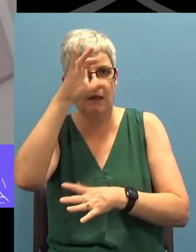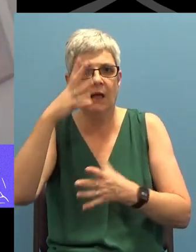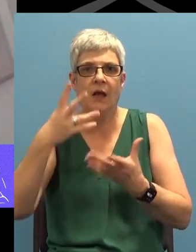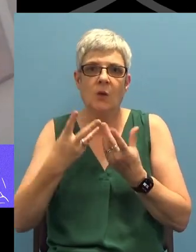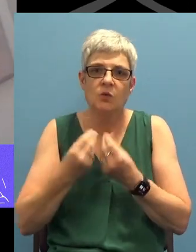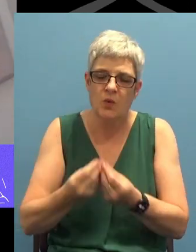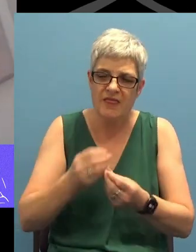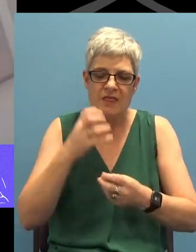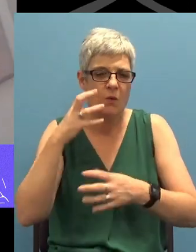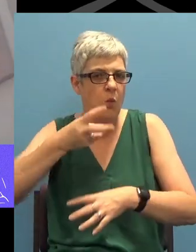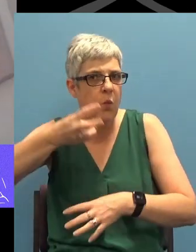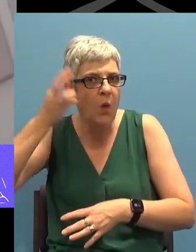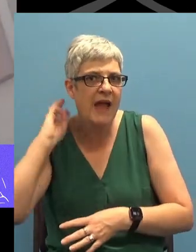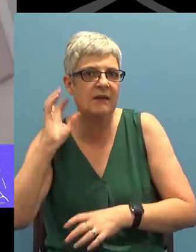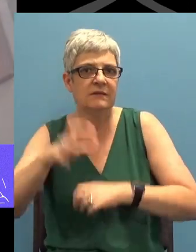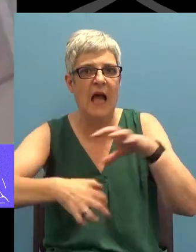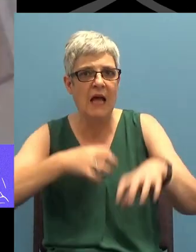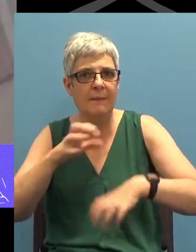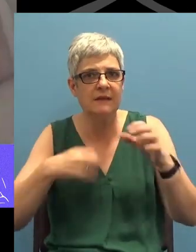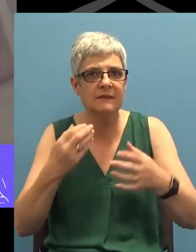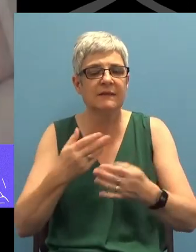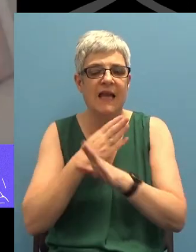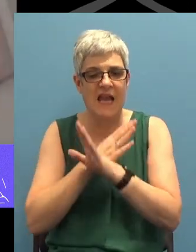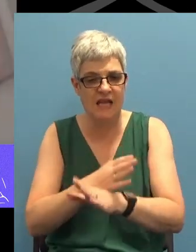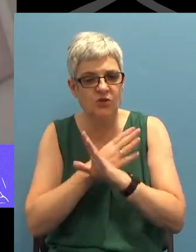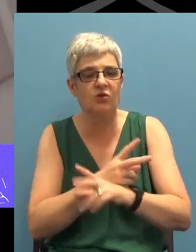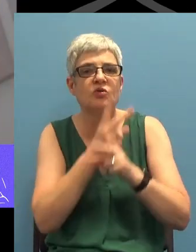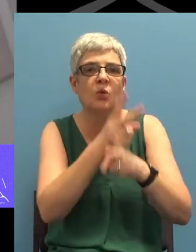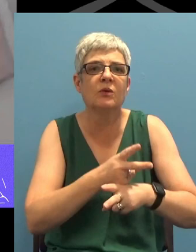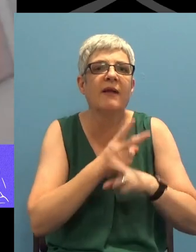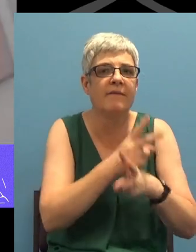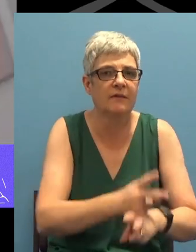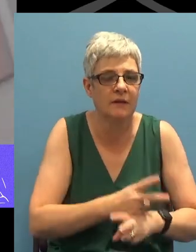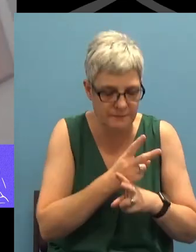the wild animals, and angels attended him.